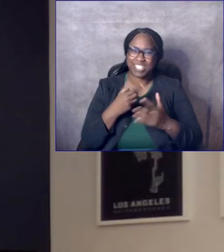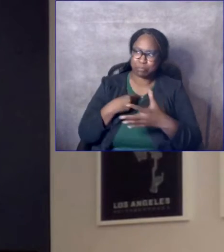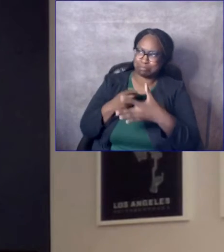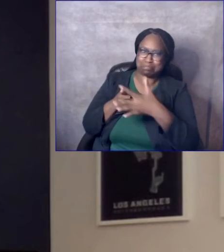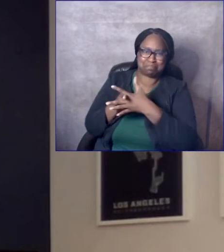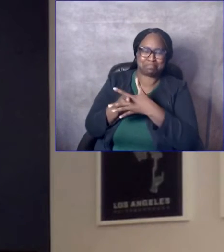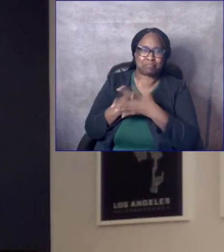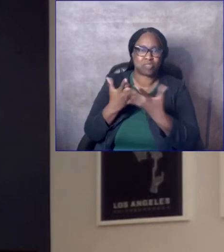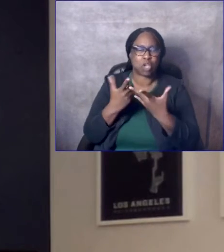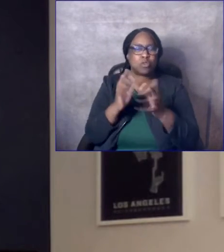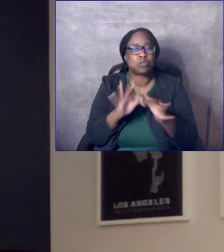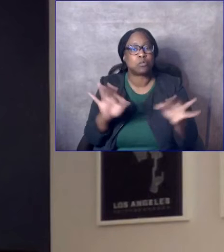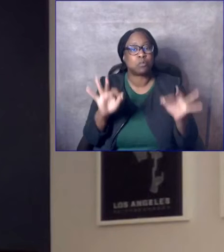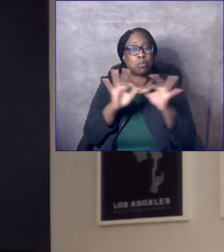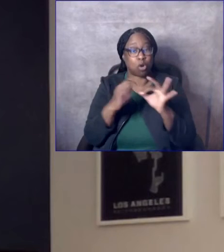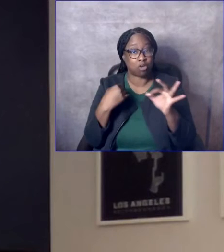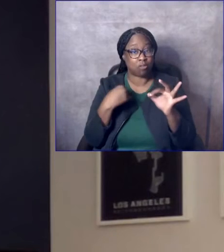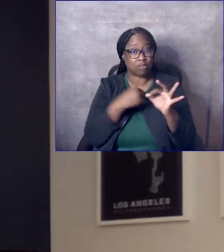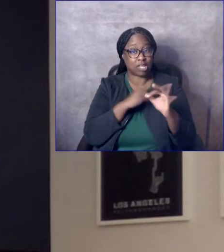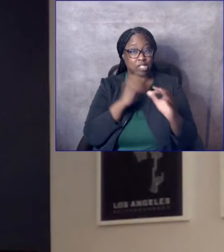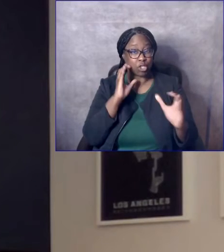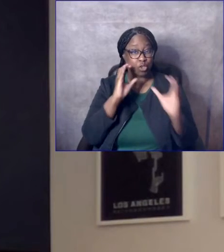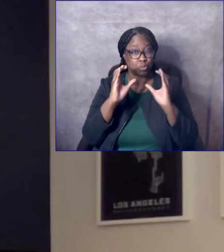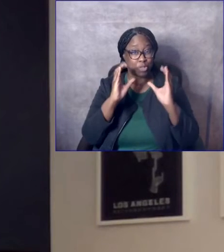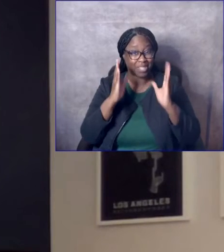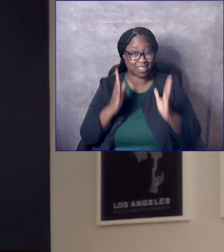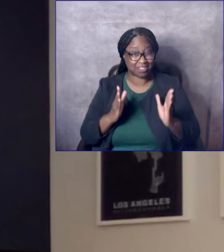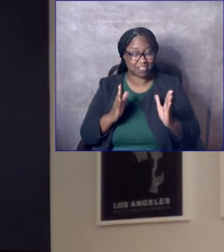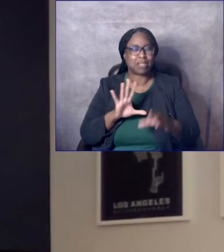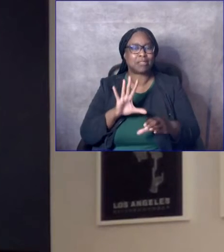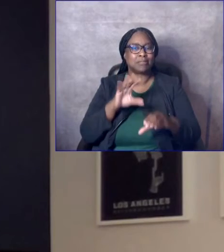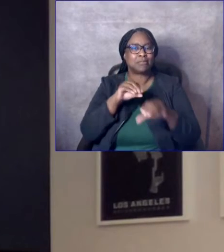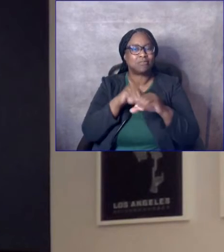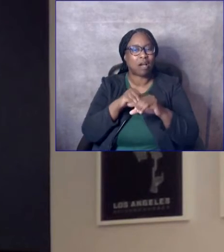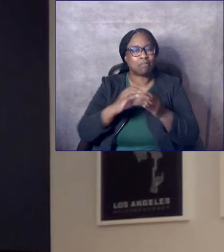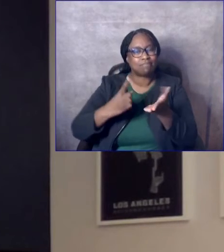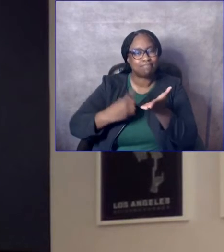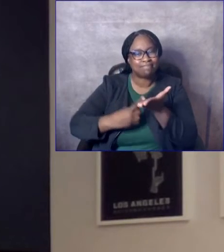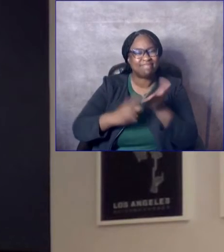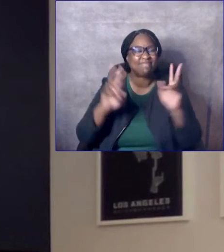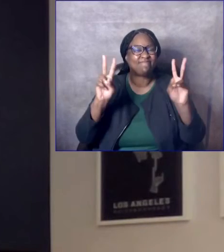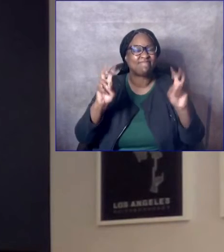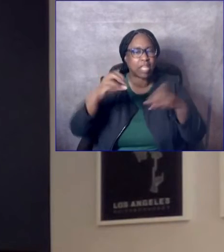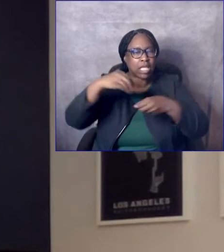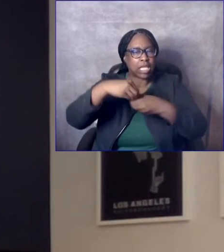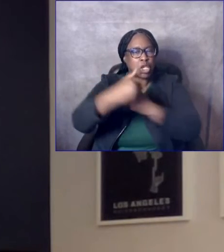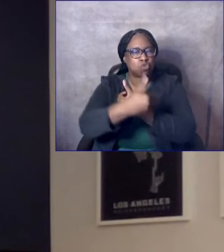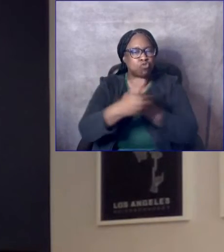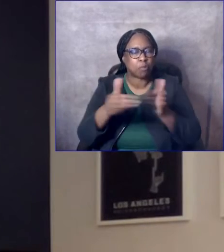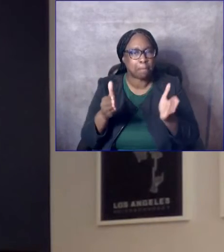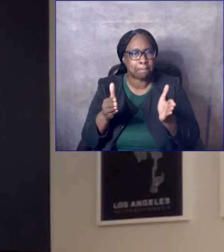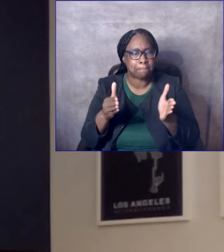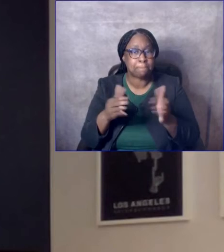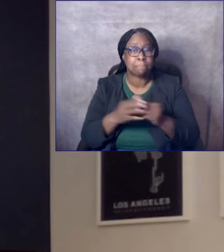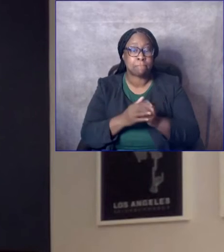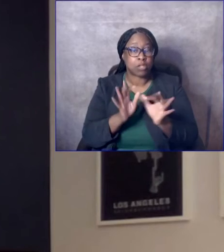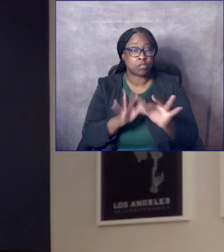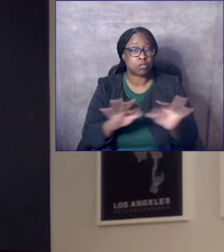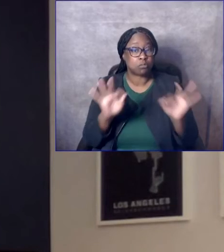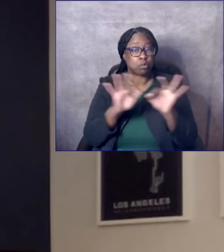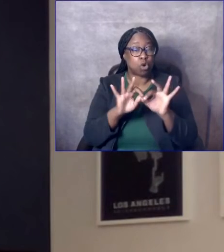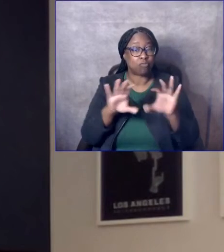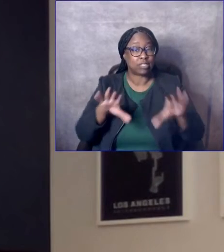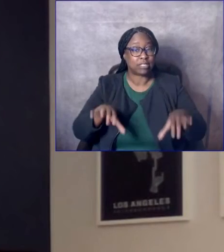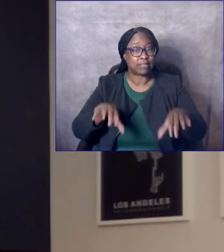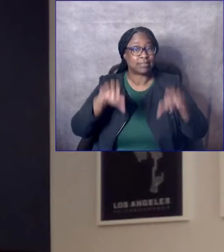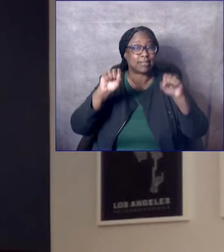those rooms. And I would say, to give a solution for folks that maybe that isn't the case, I think it's important for us to sort of take that initiative and make the